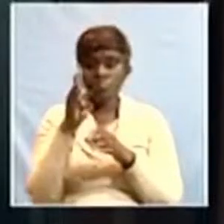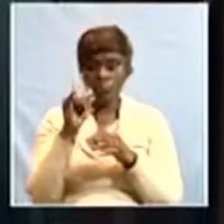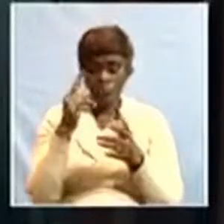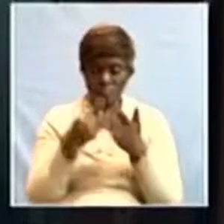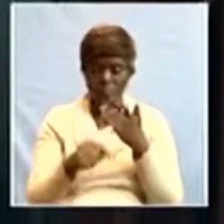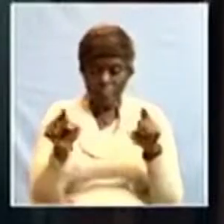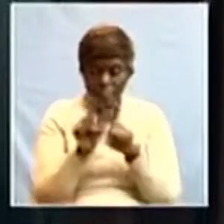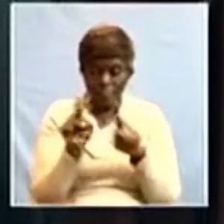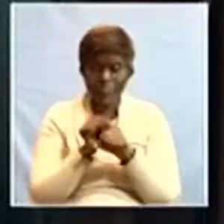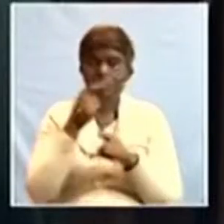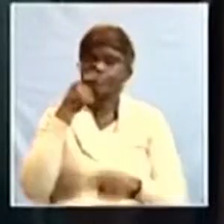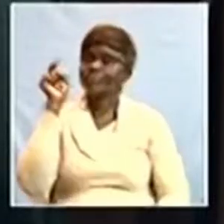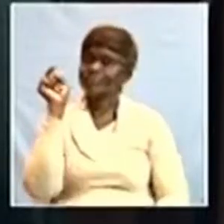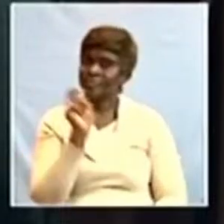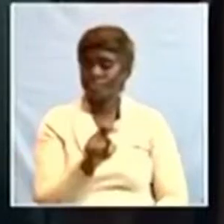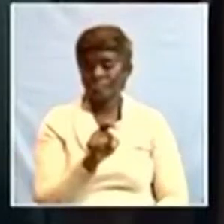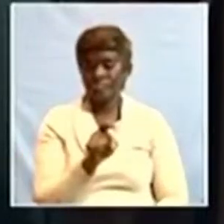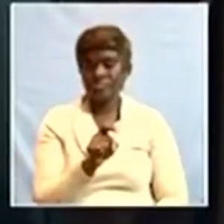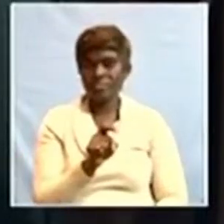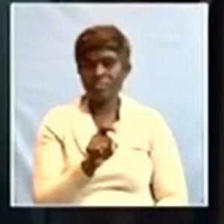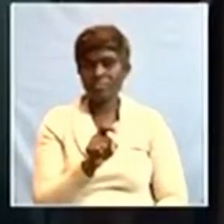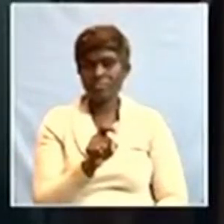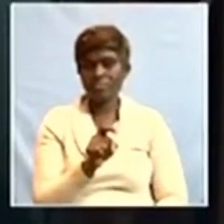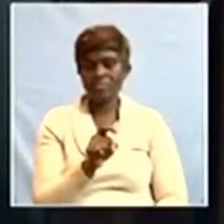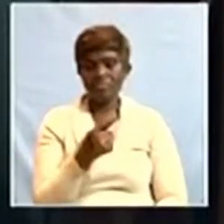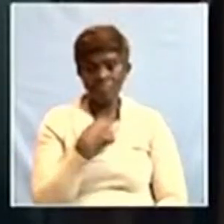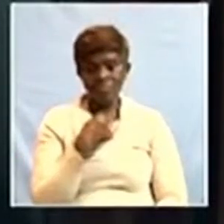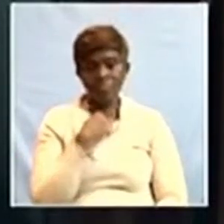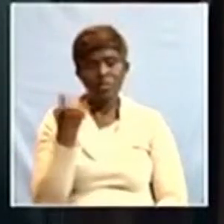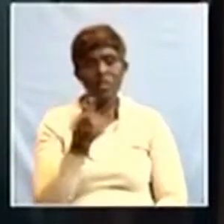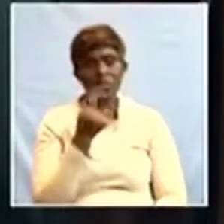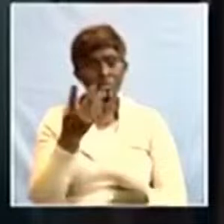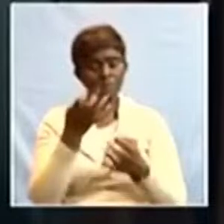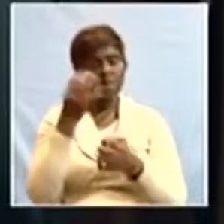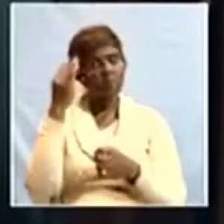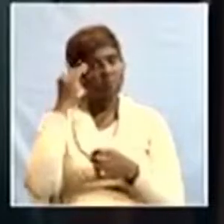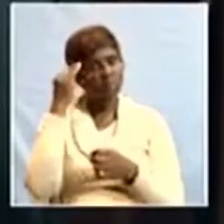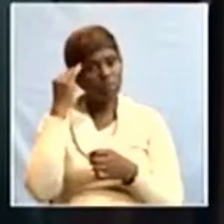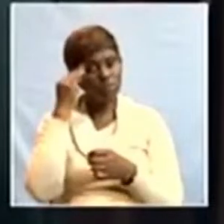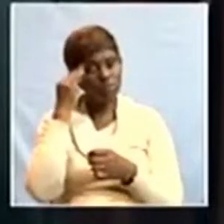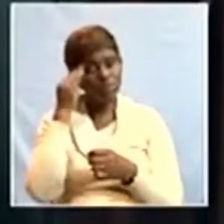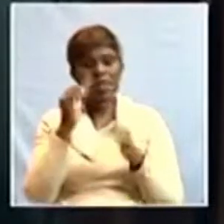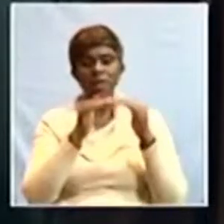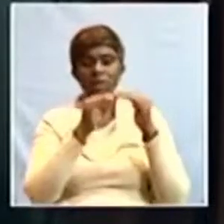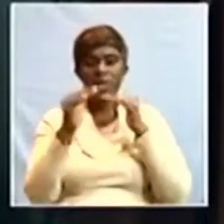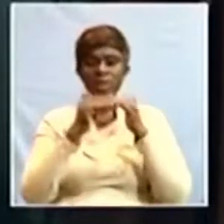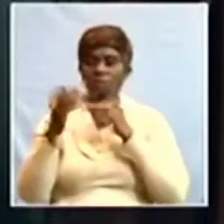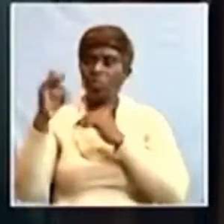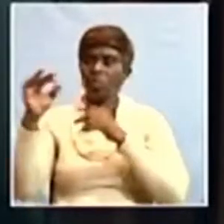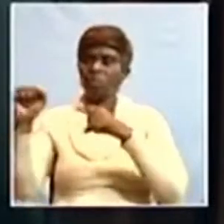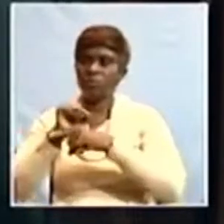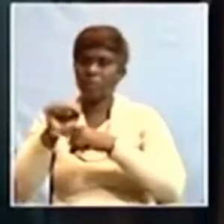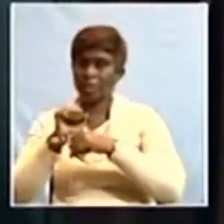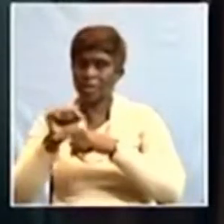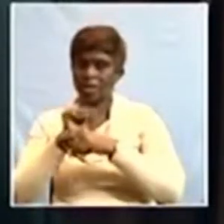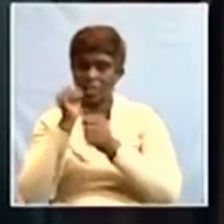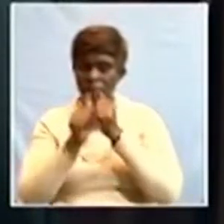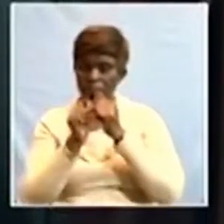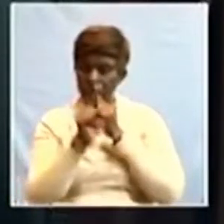simply commanding. So I wanted to find out the level of training,